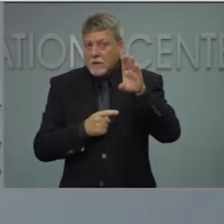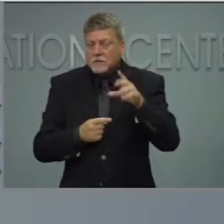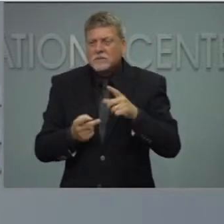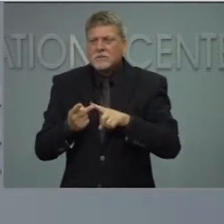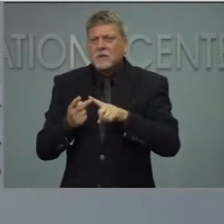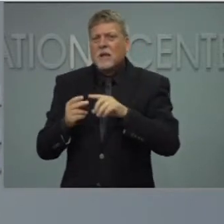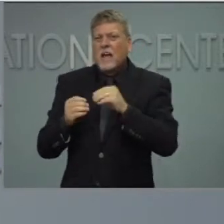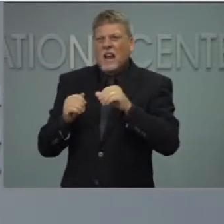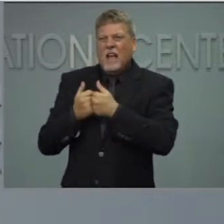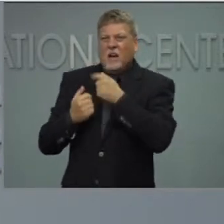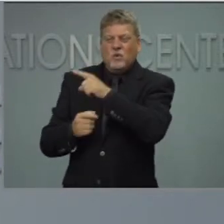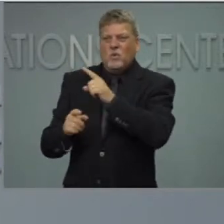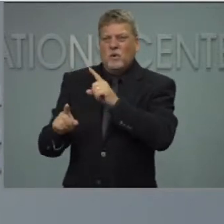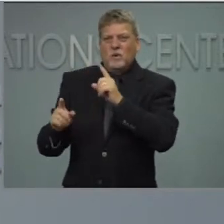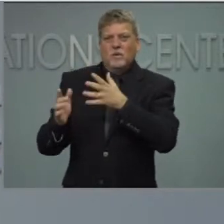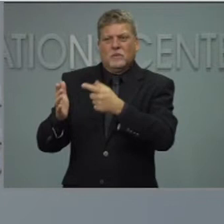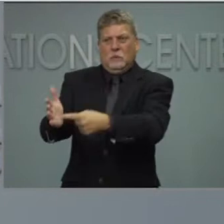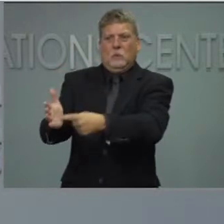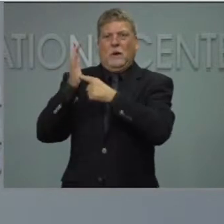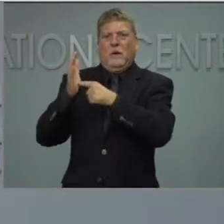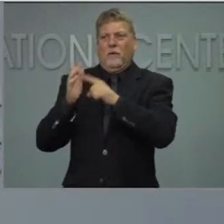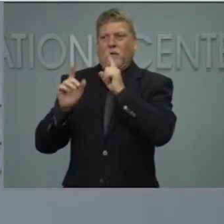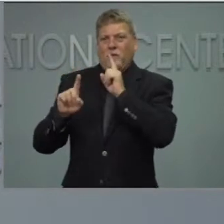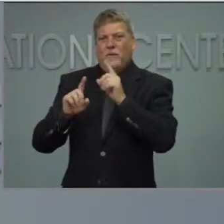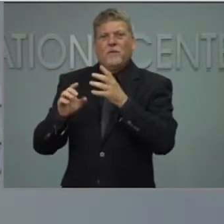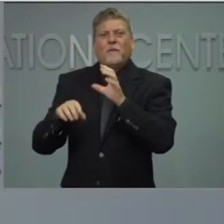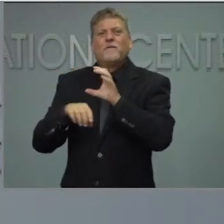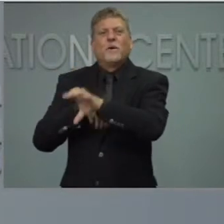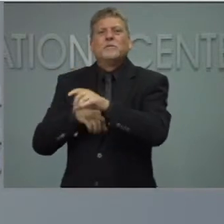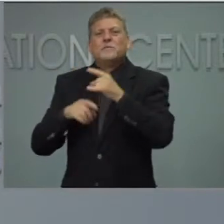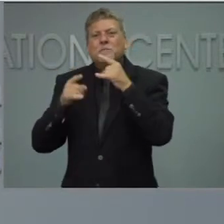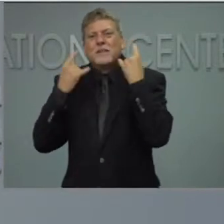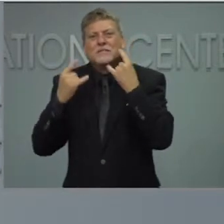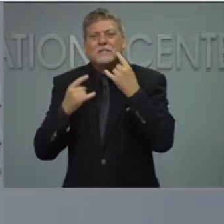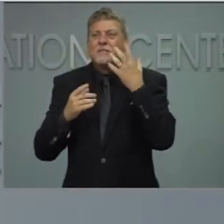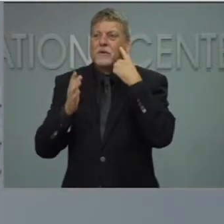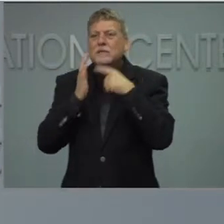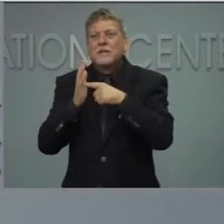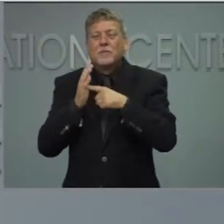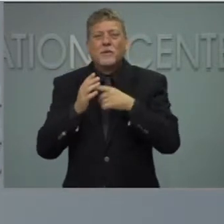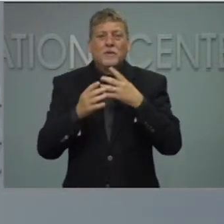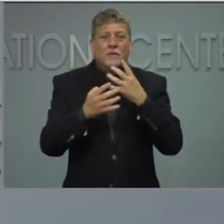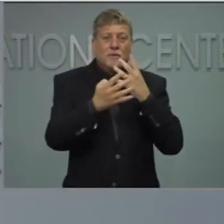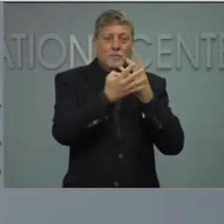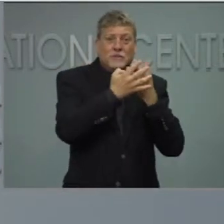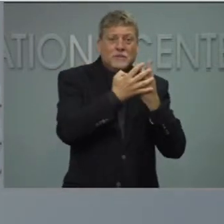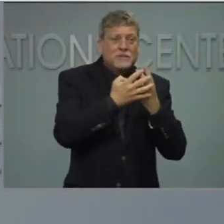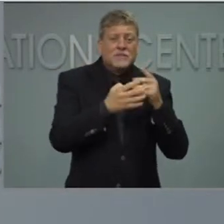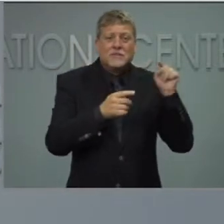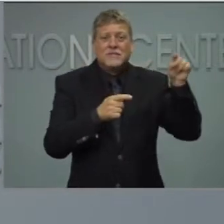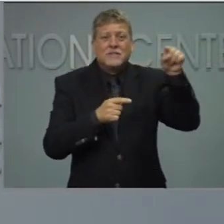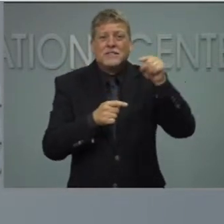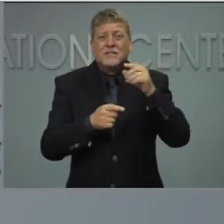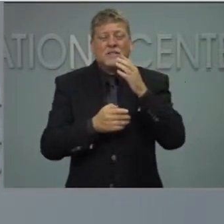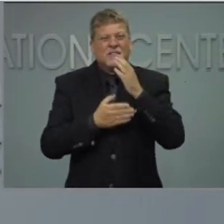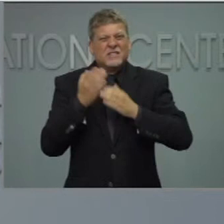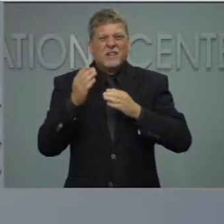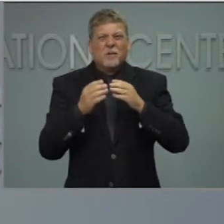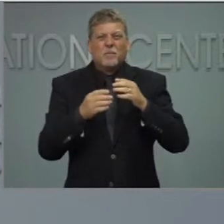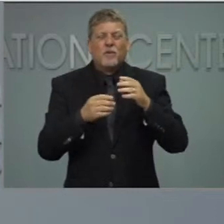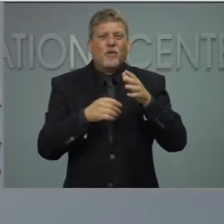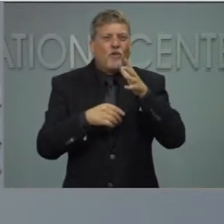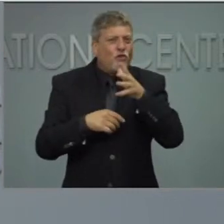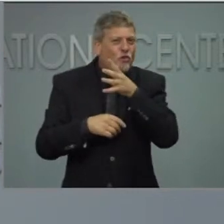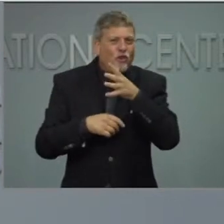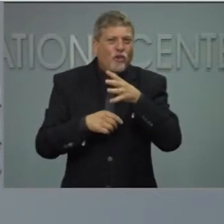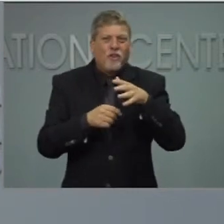enforcing masking, especially in places like correctional facilities. Some of them are in pretty rural areas, so